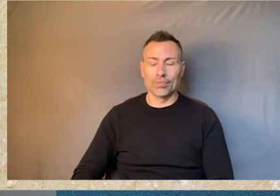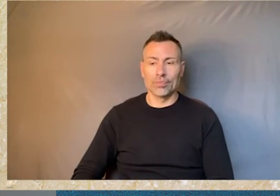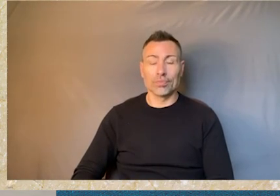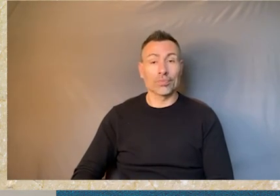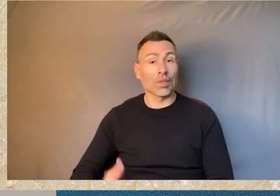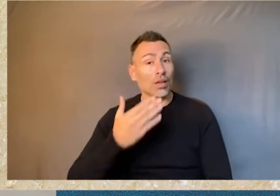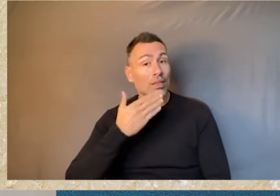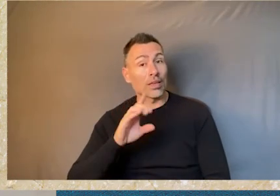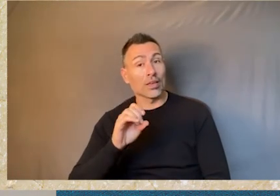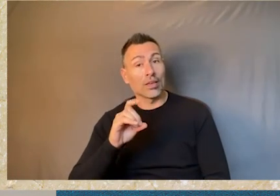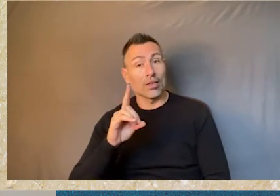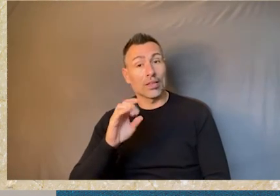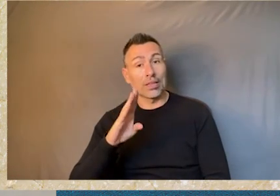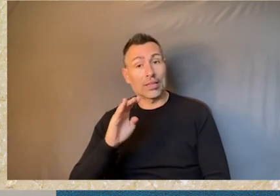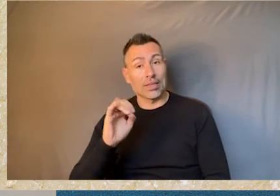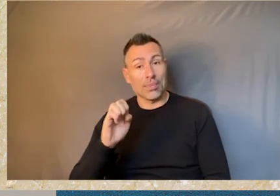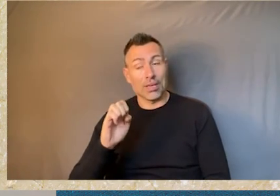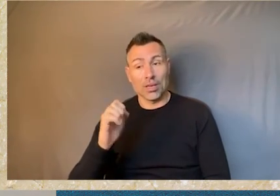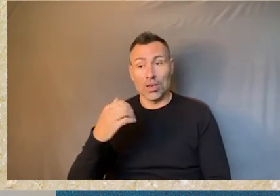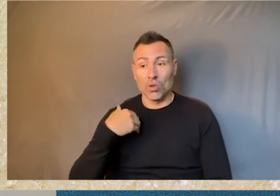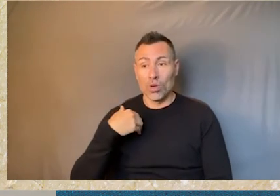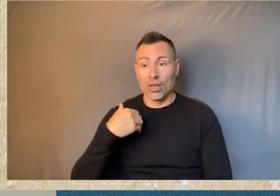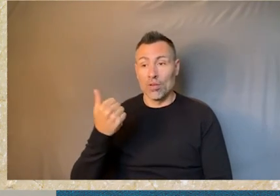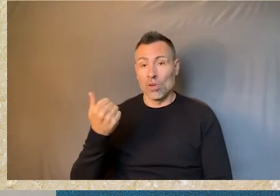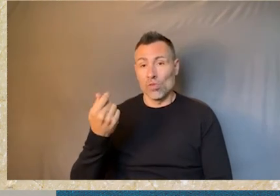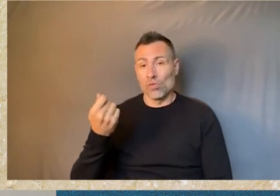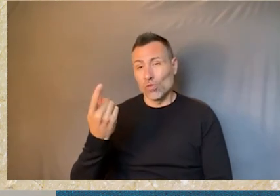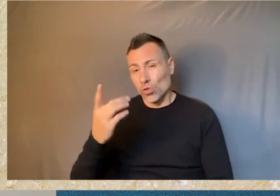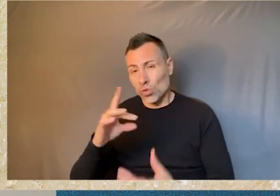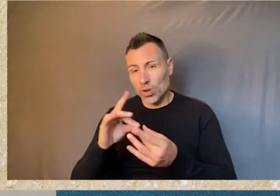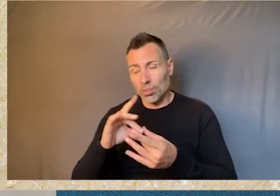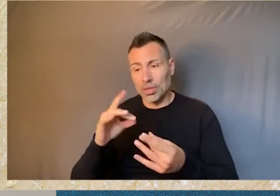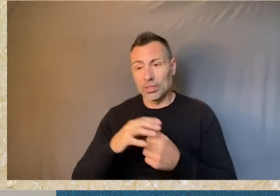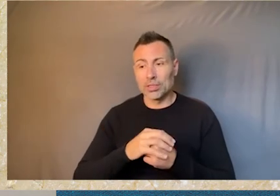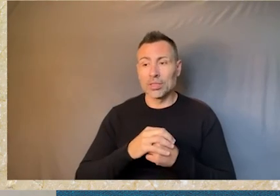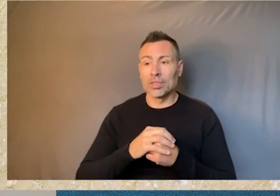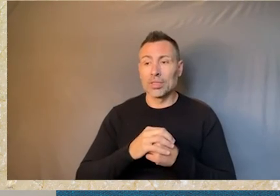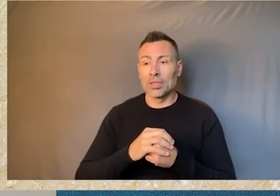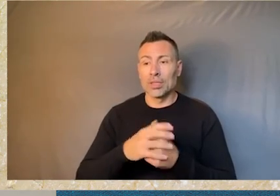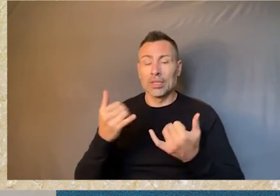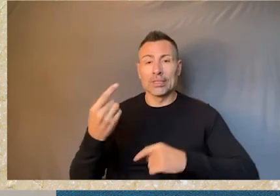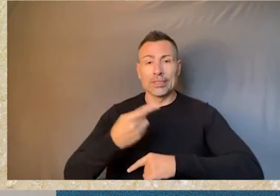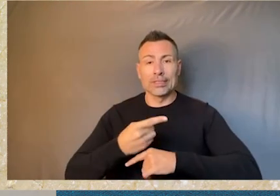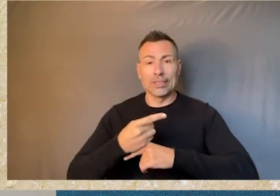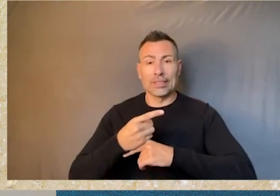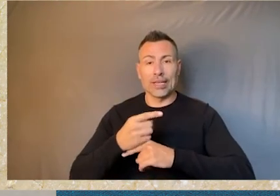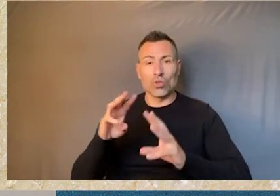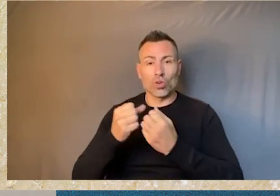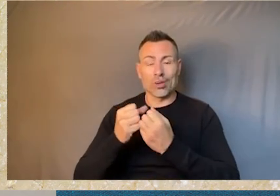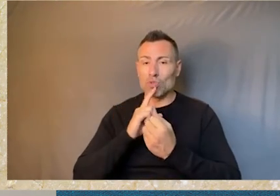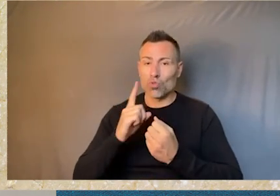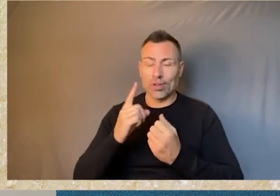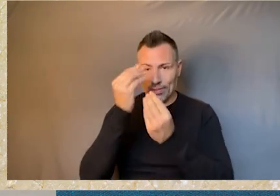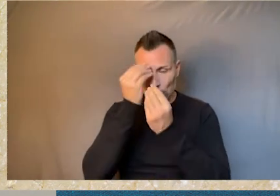Thank you, Debbie. We have a couple of comments here. Today's session was really informative,